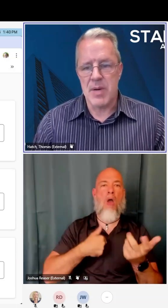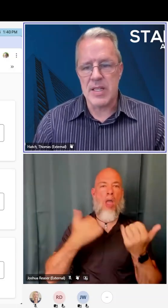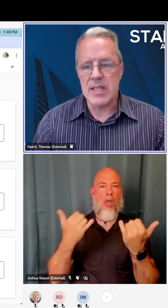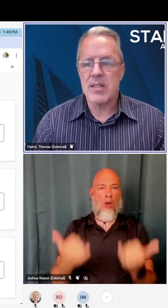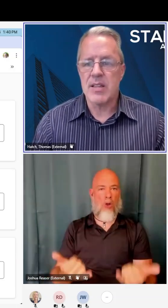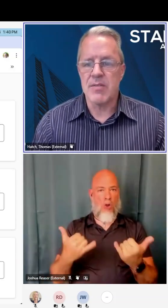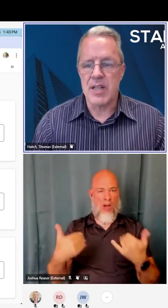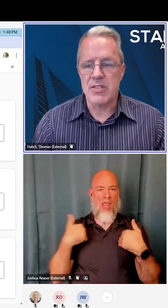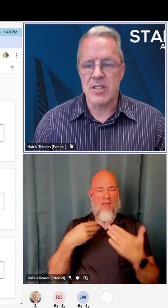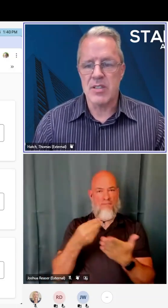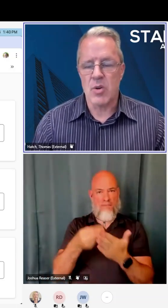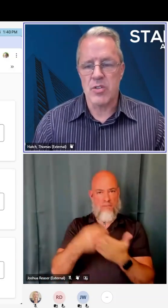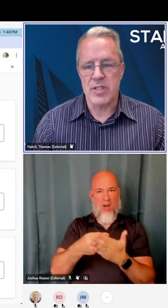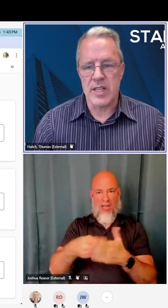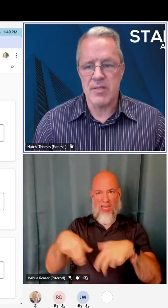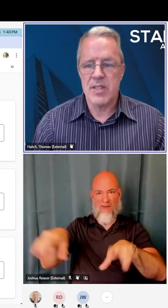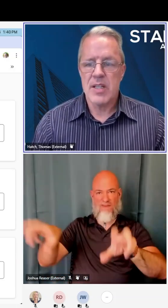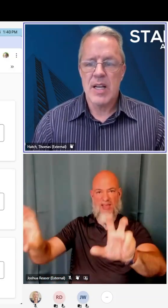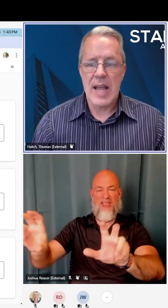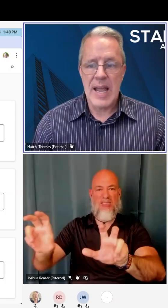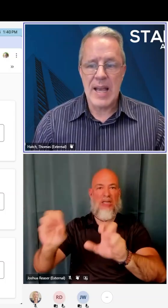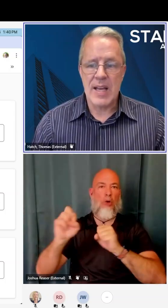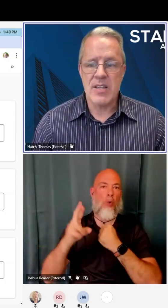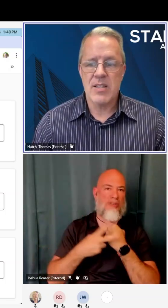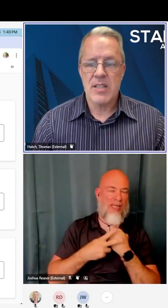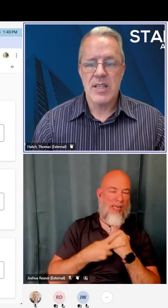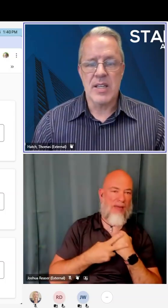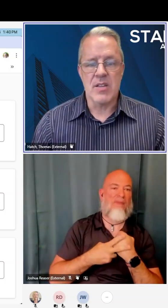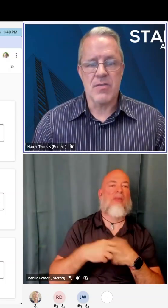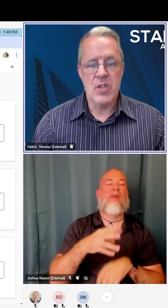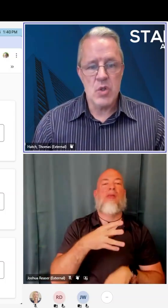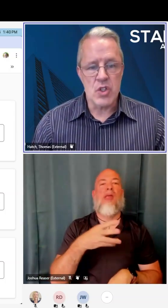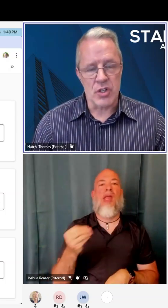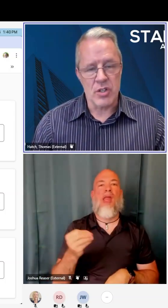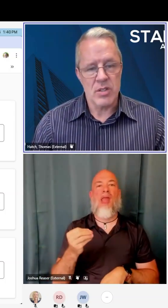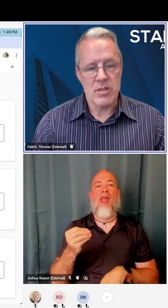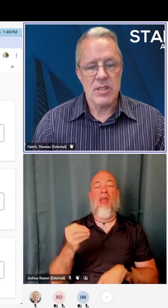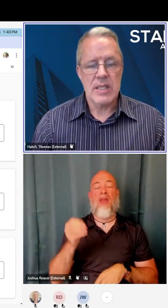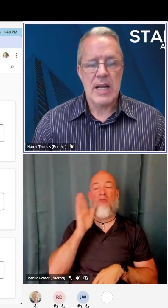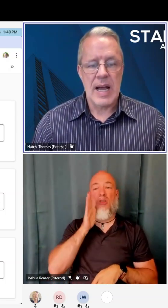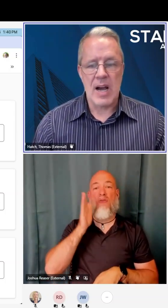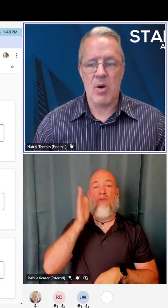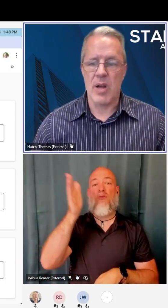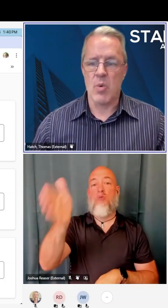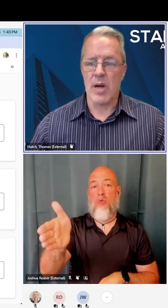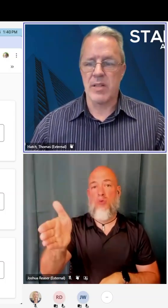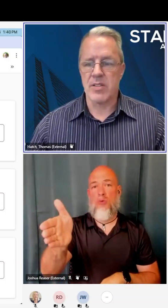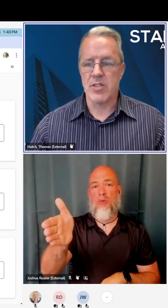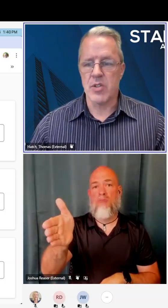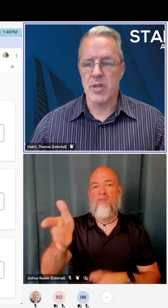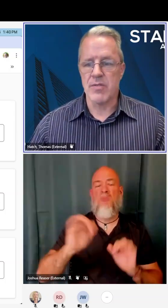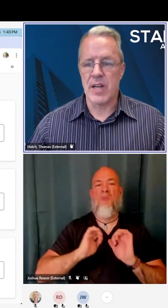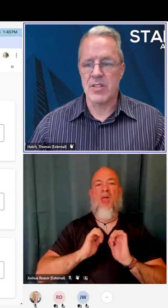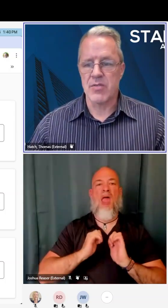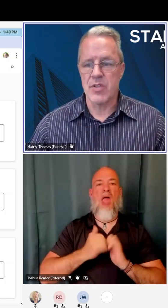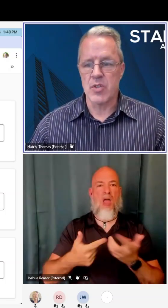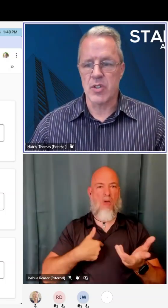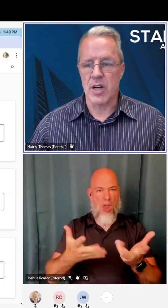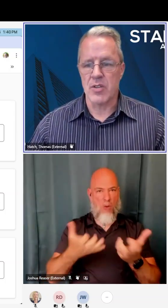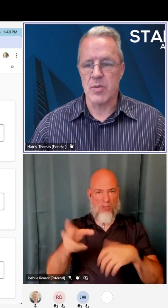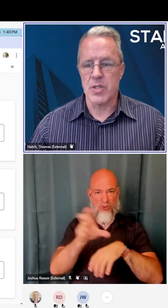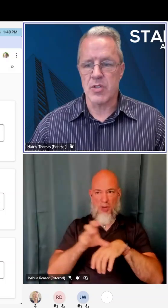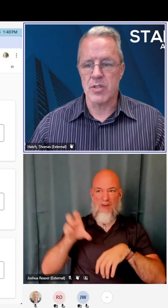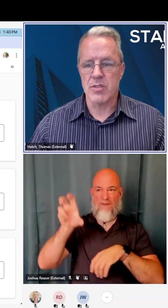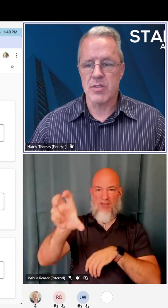have my money invested or saved, and in the future, how I want to invest